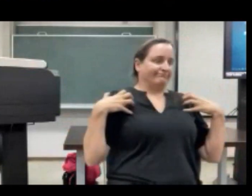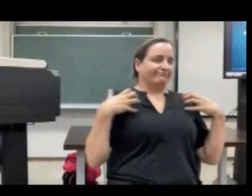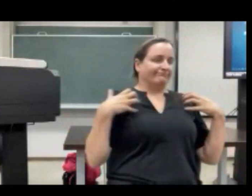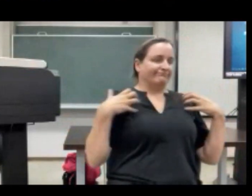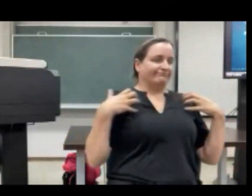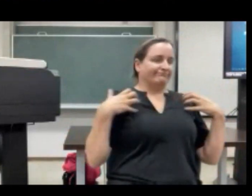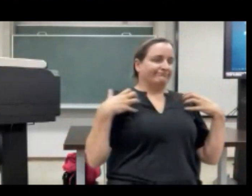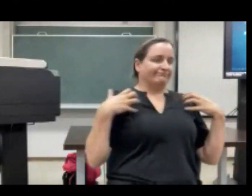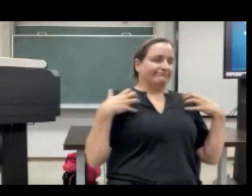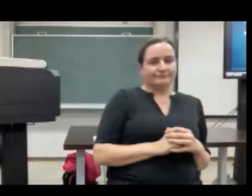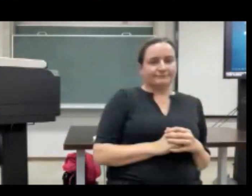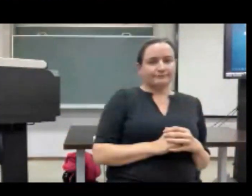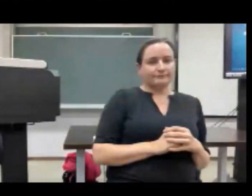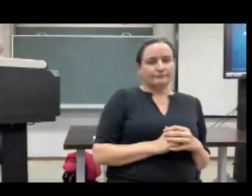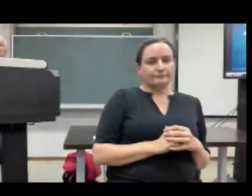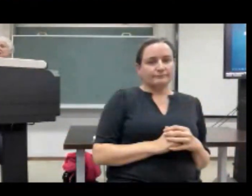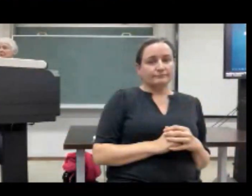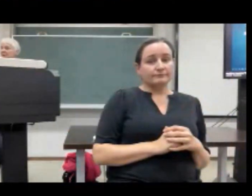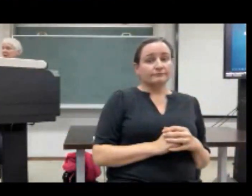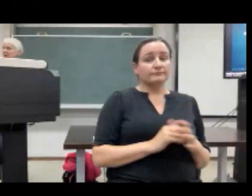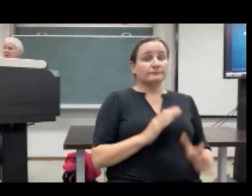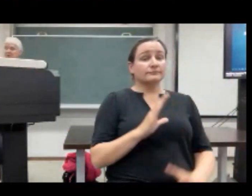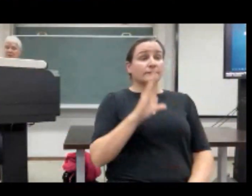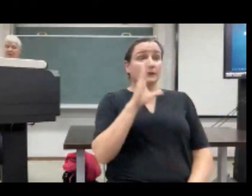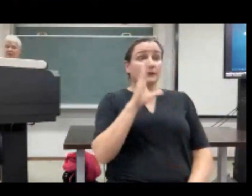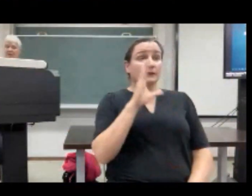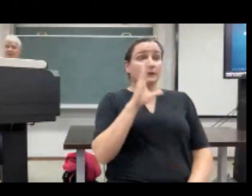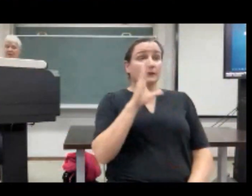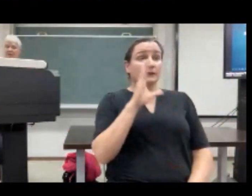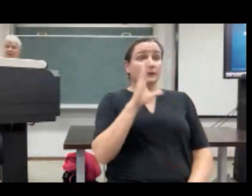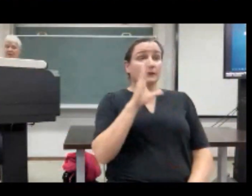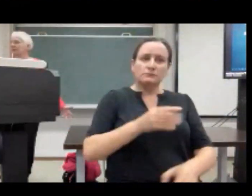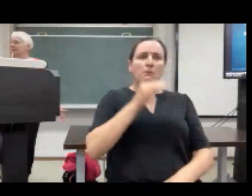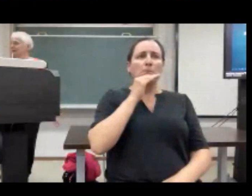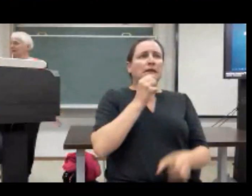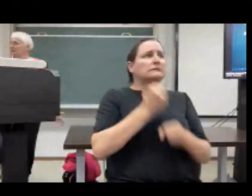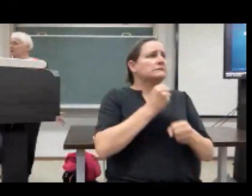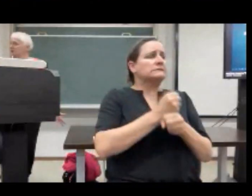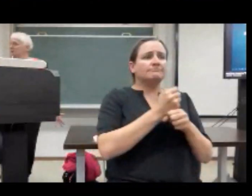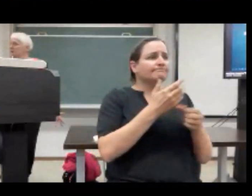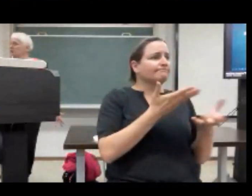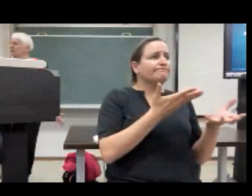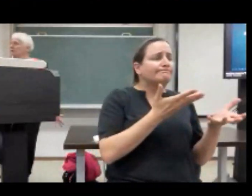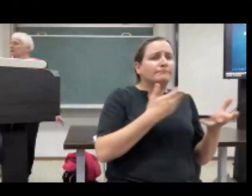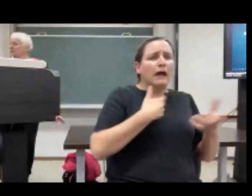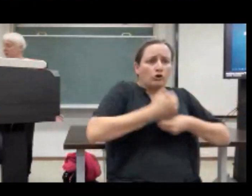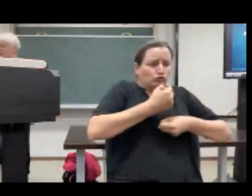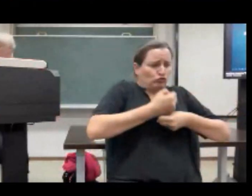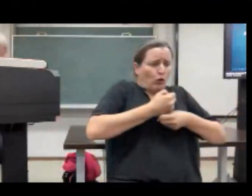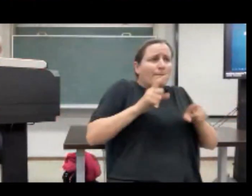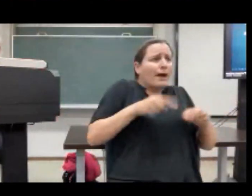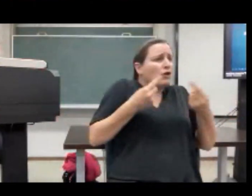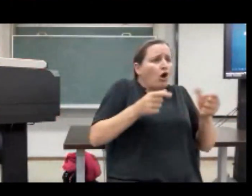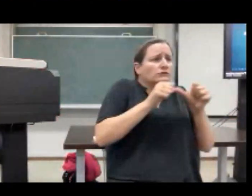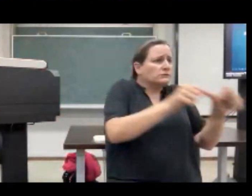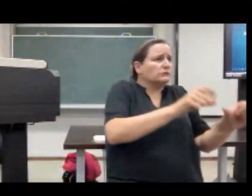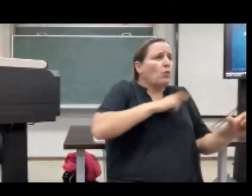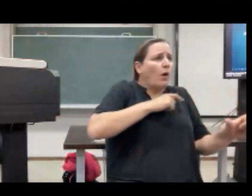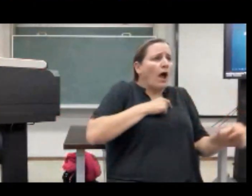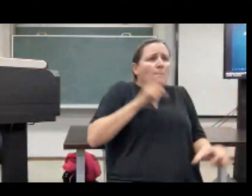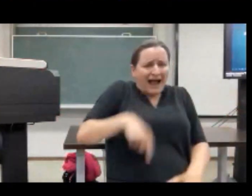using a spoken language often used to a loss of a profession. Can I carry on doing my job? Often not.